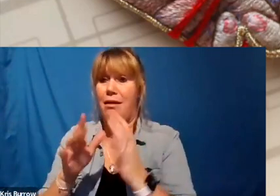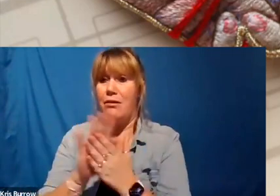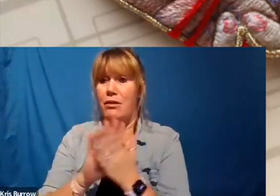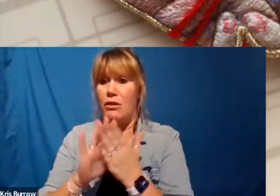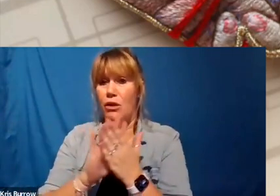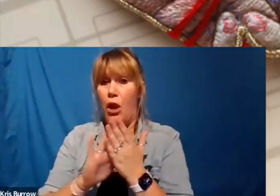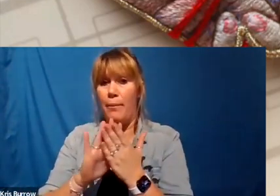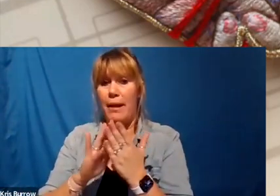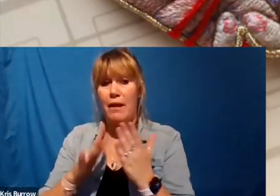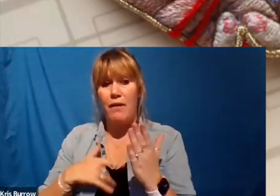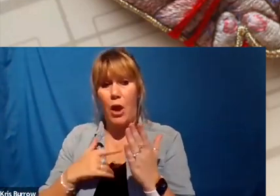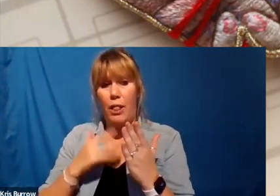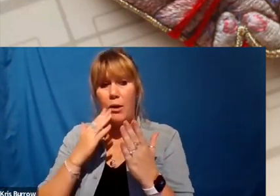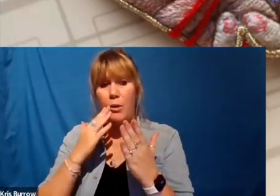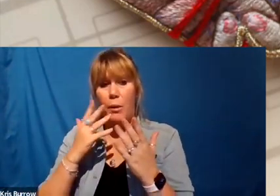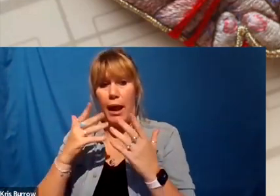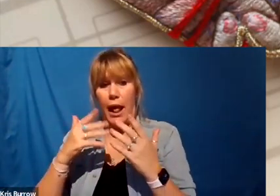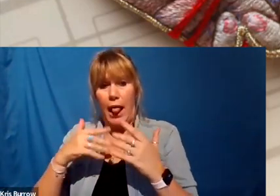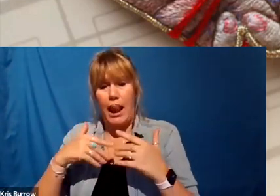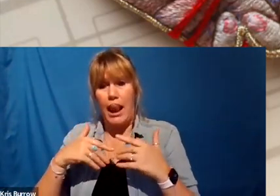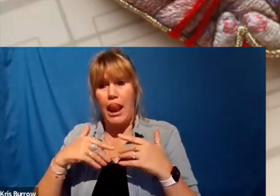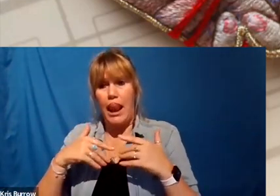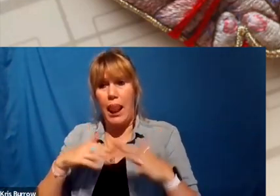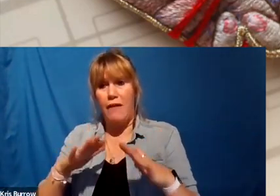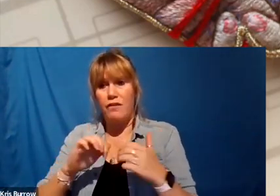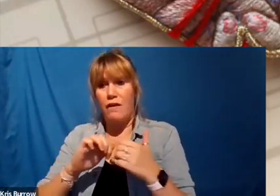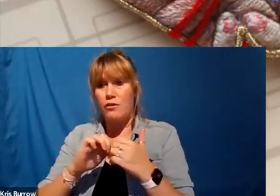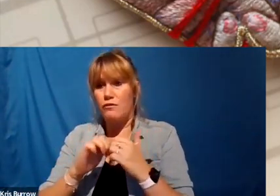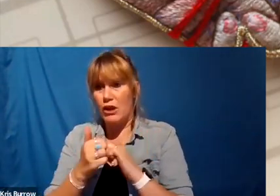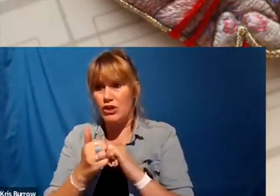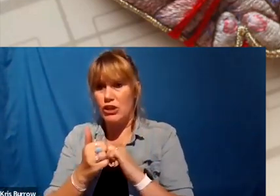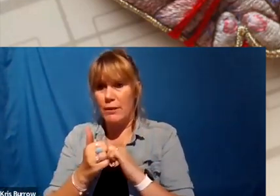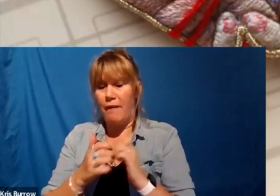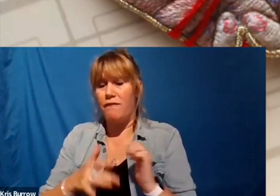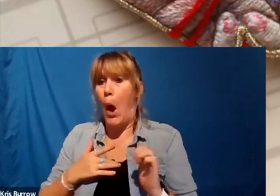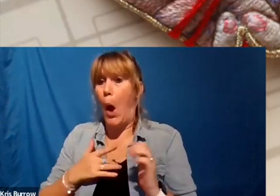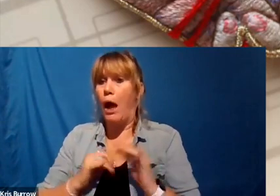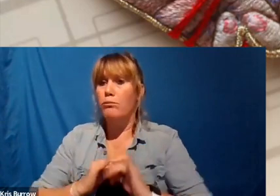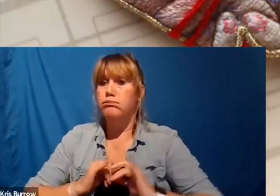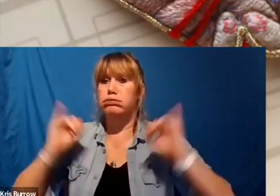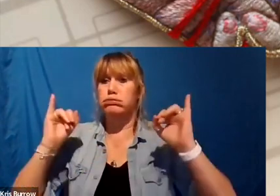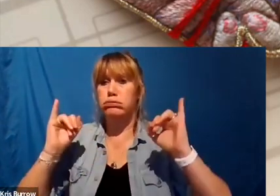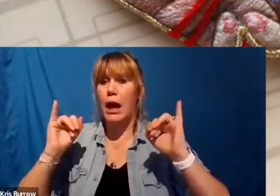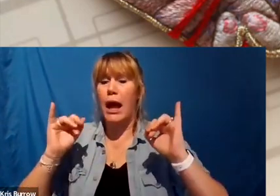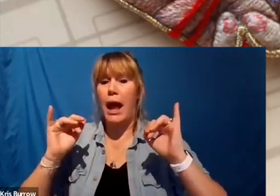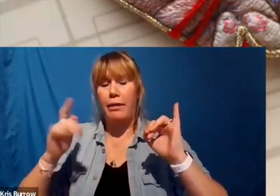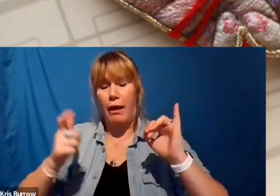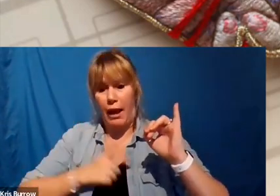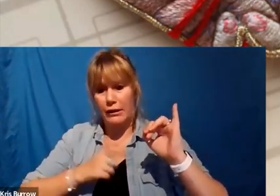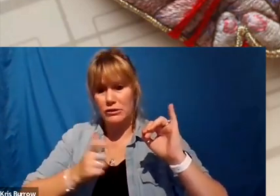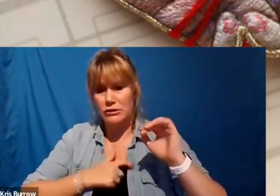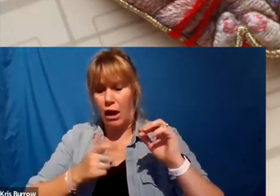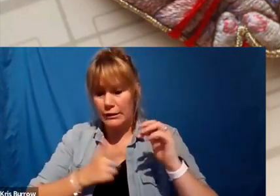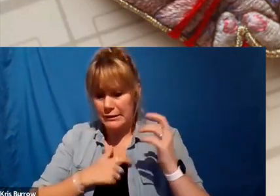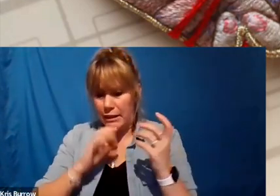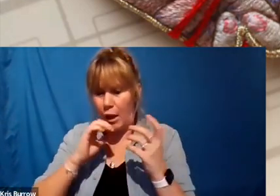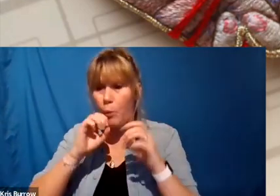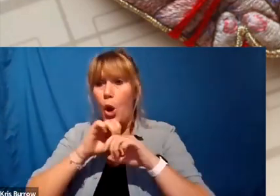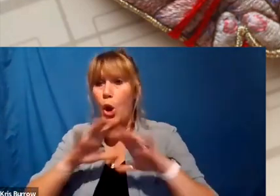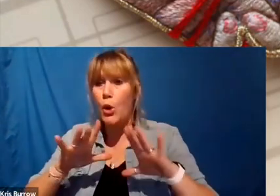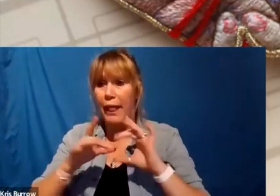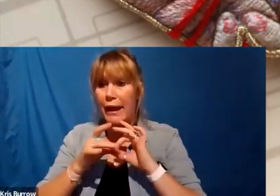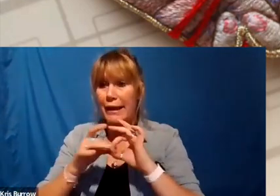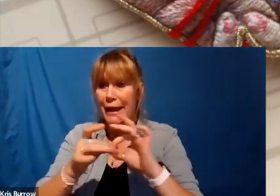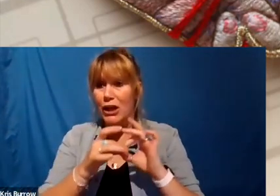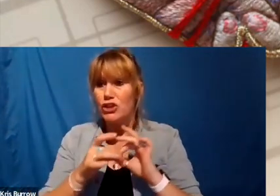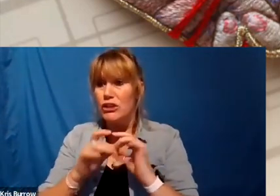trauma to leave behind friendships. And there's always that anxiety that you will lose that connection